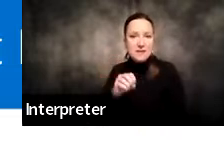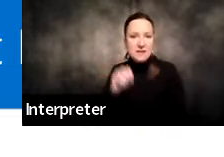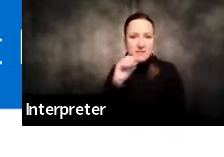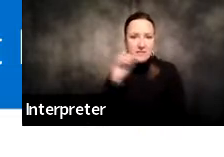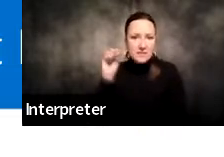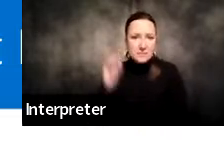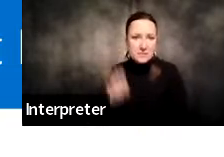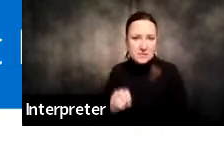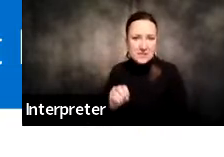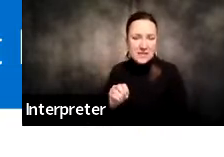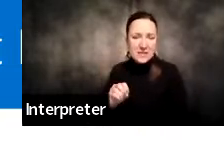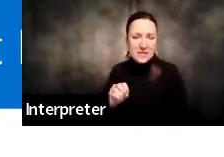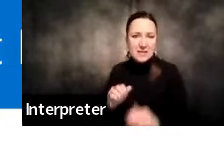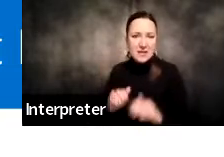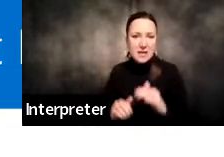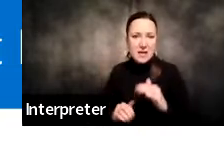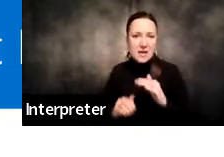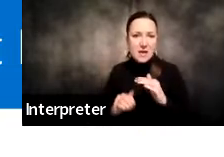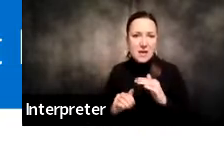to, based on